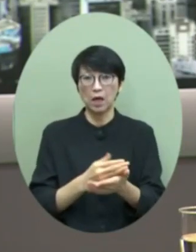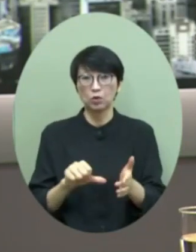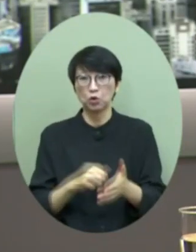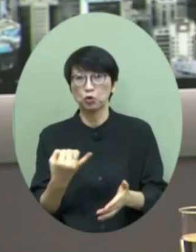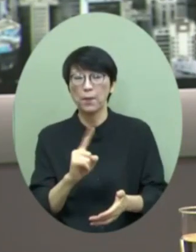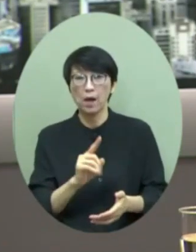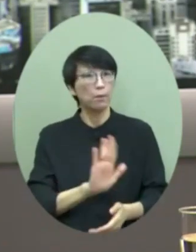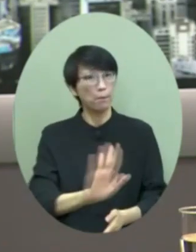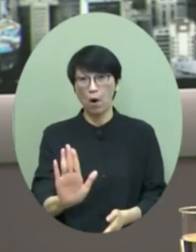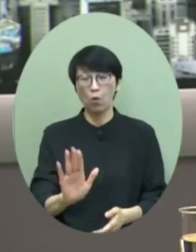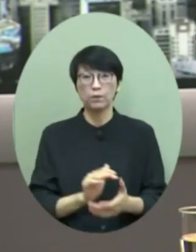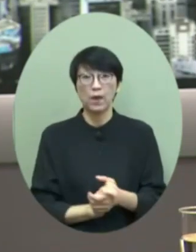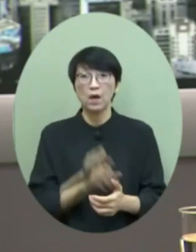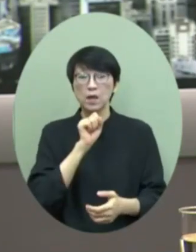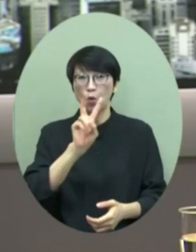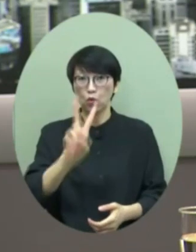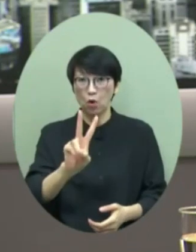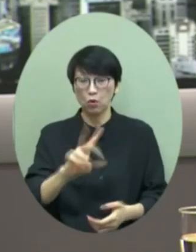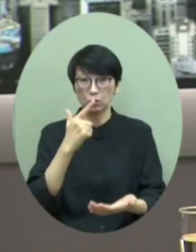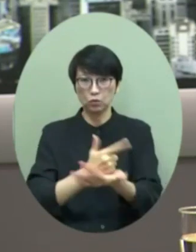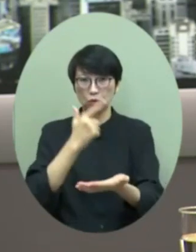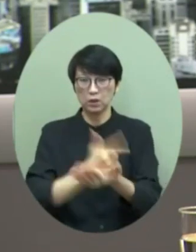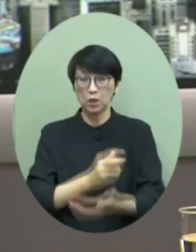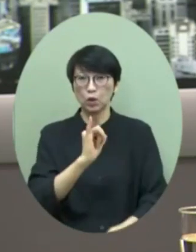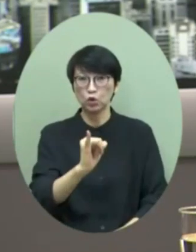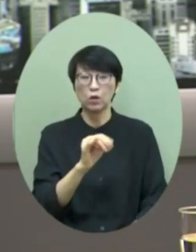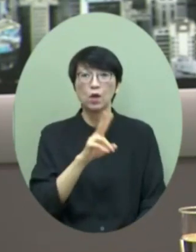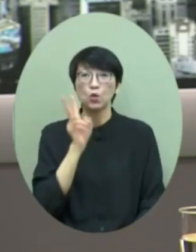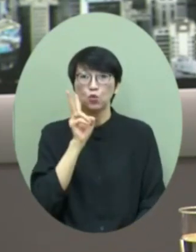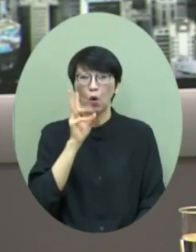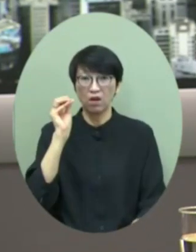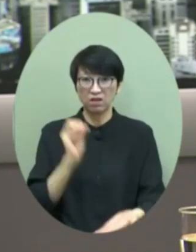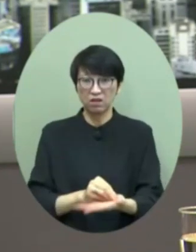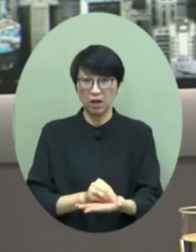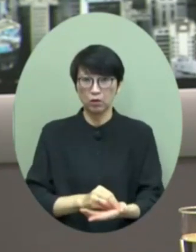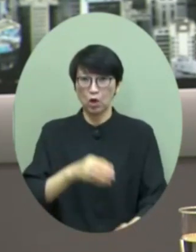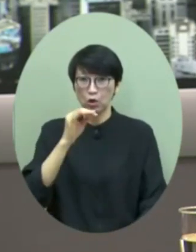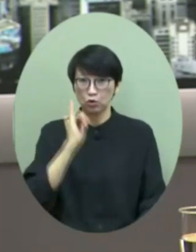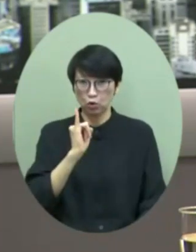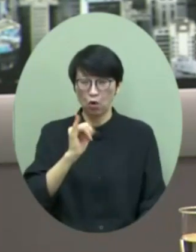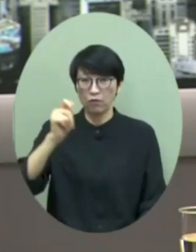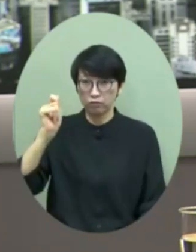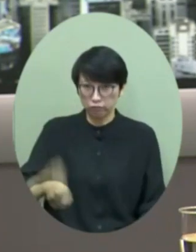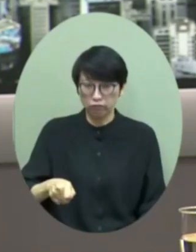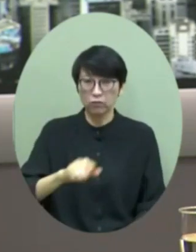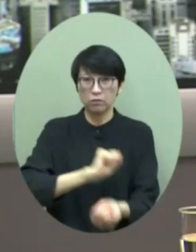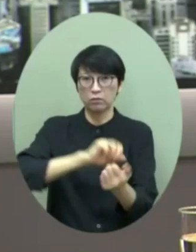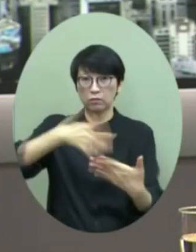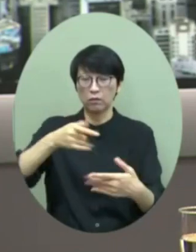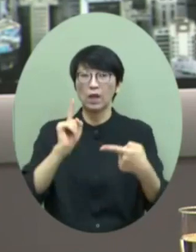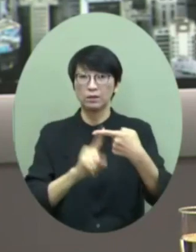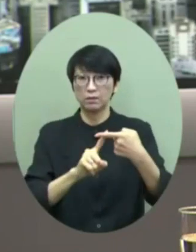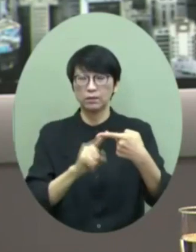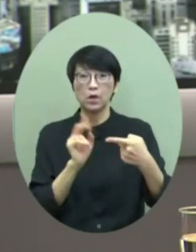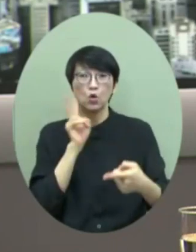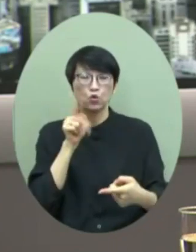line. Don't break the law. And then there are two types of primary offences. Once convicted, there